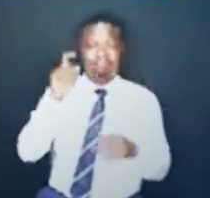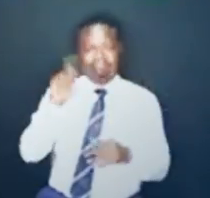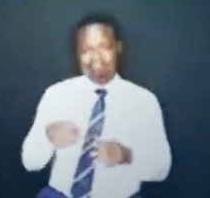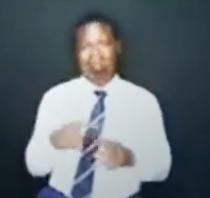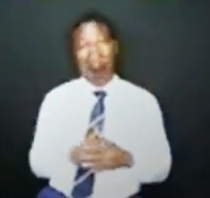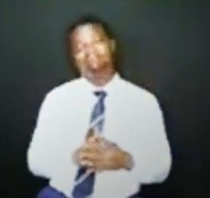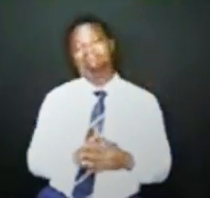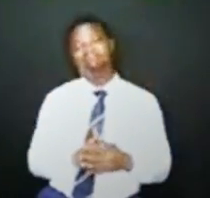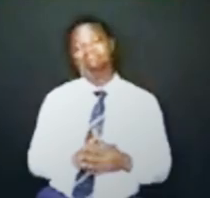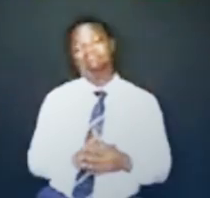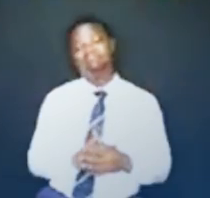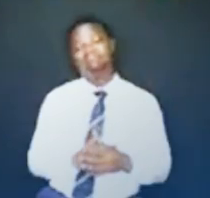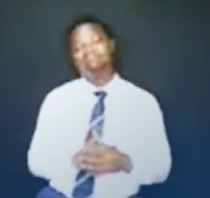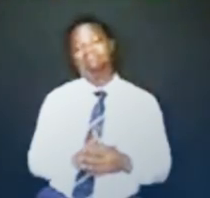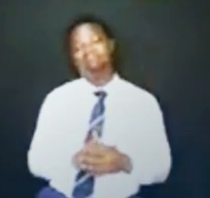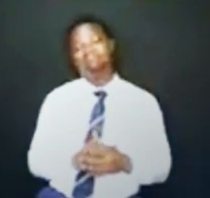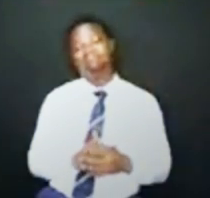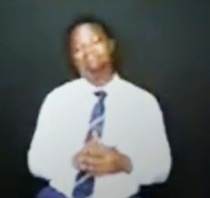Now,